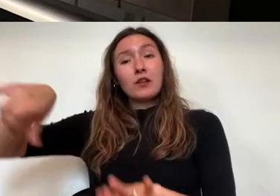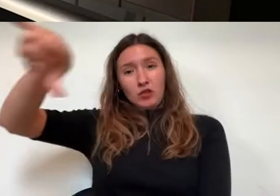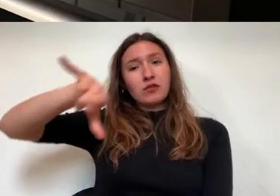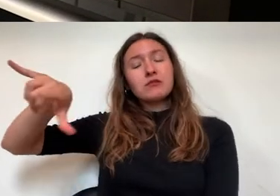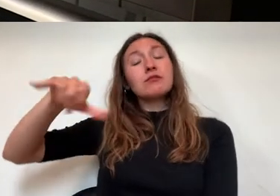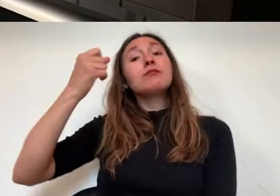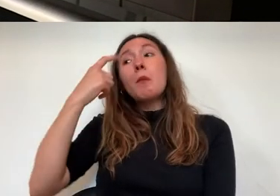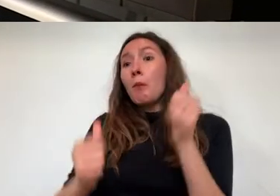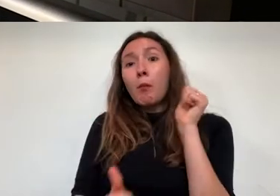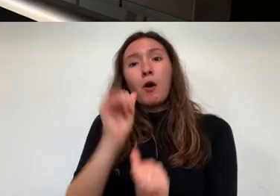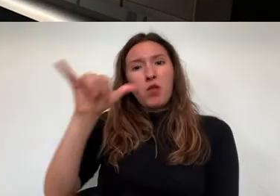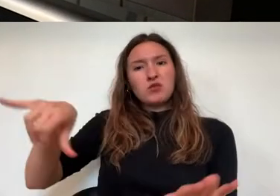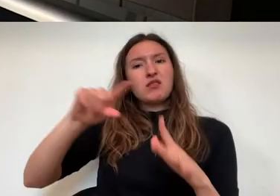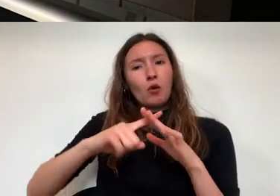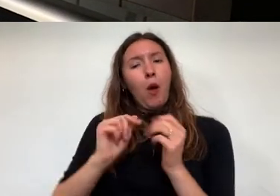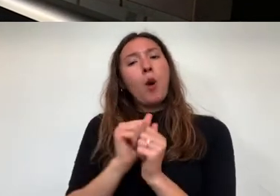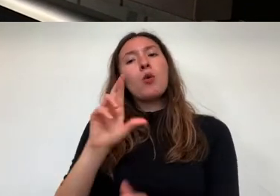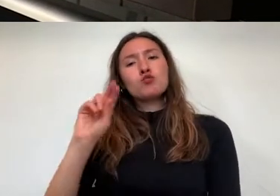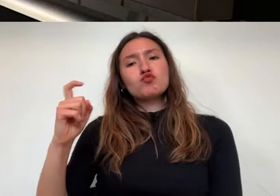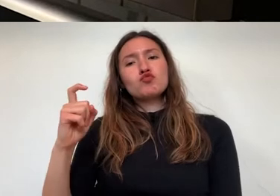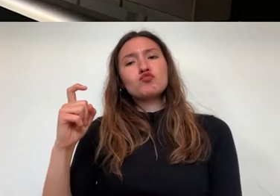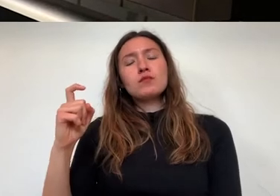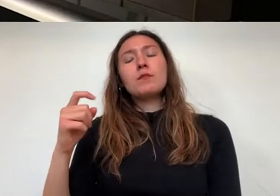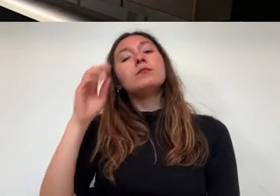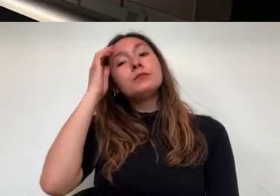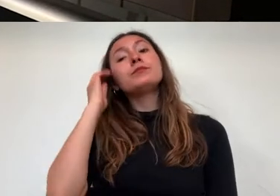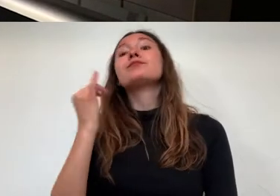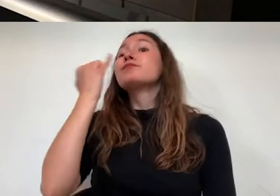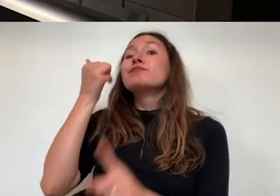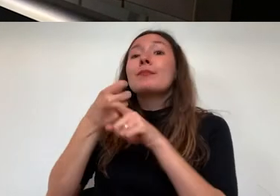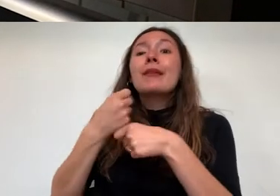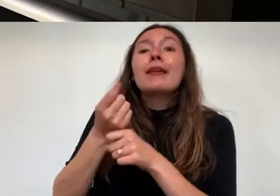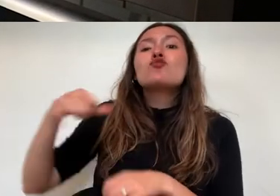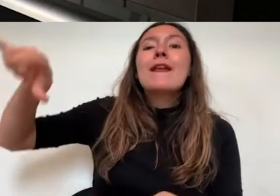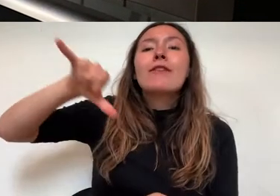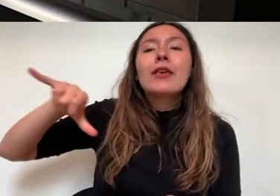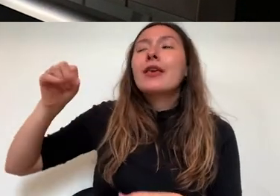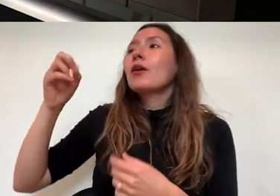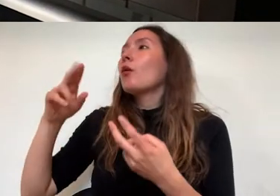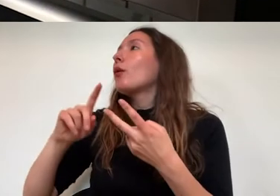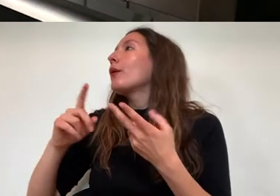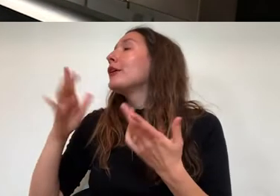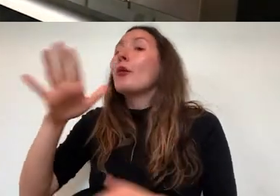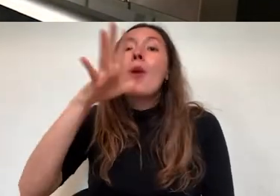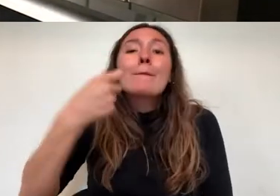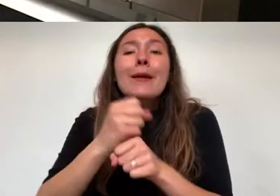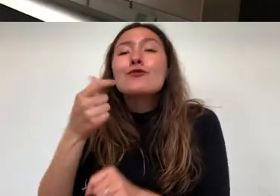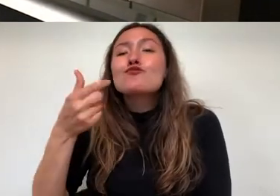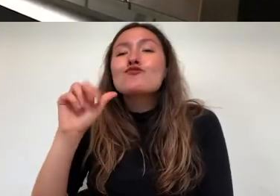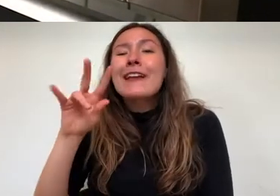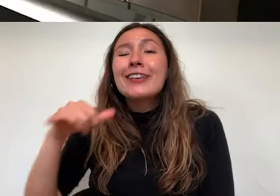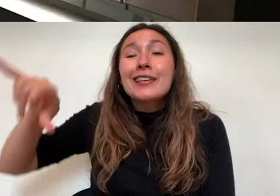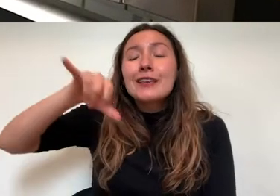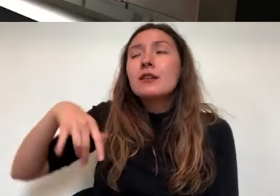them start with a roux. If you've ever made gravy, or your grandma made really good gravy for a